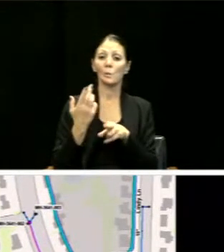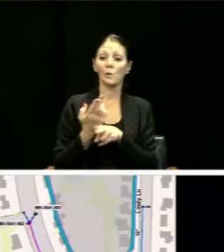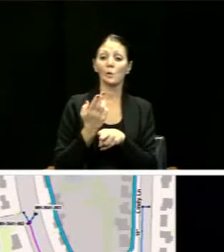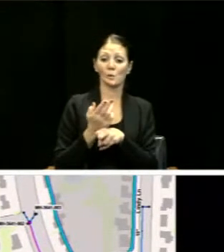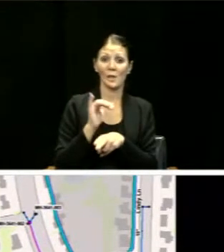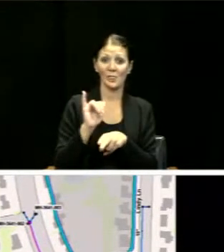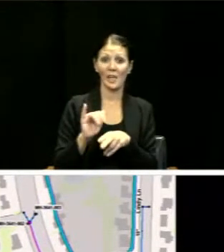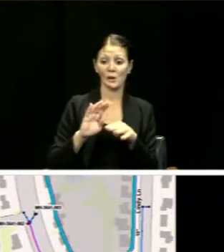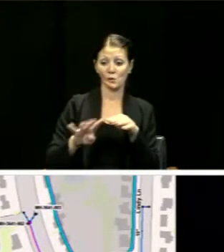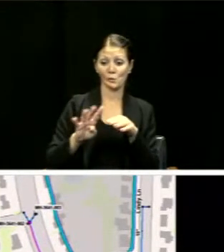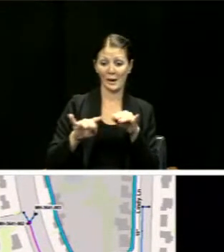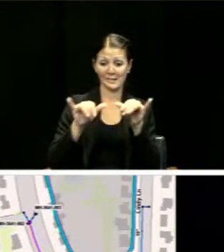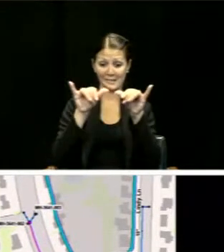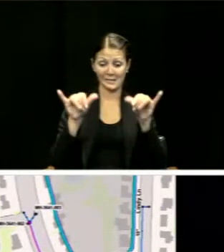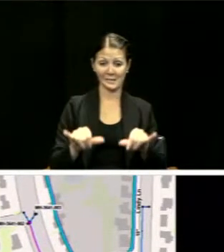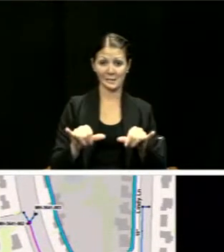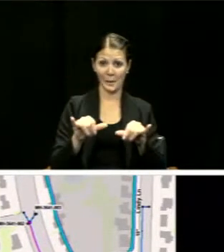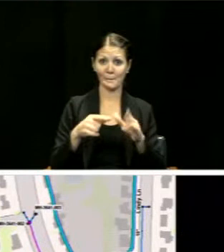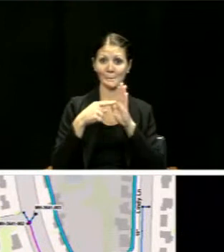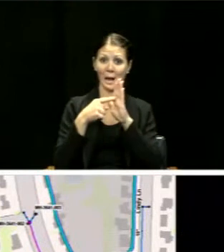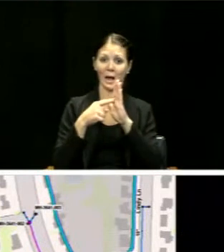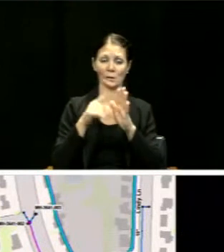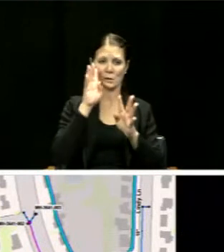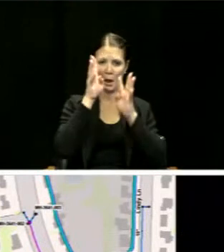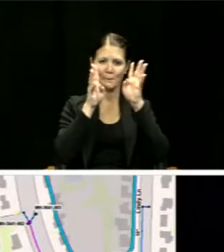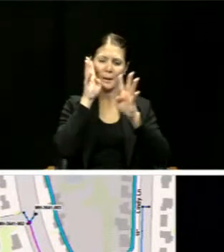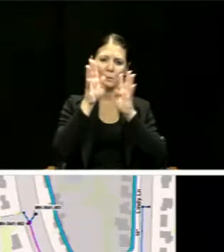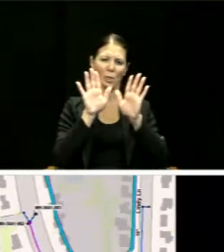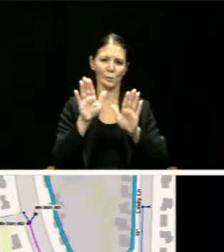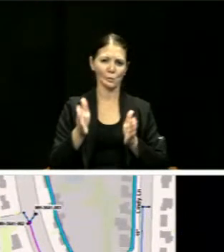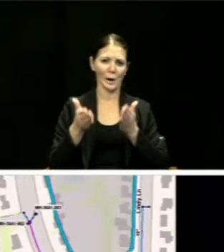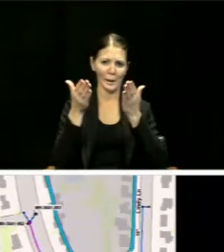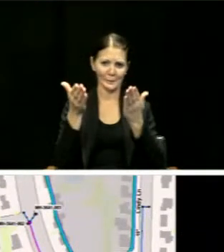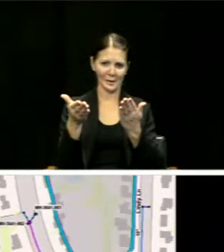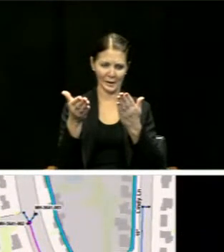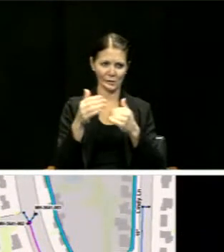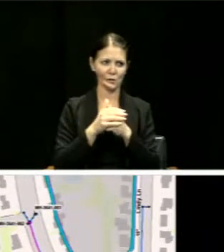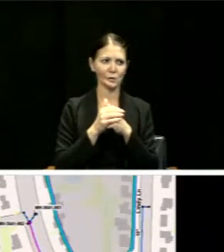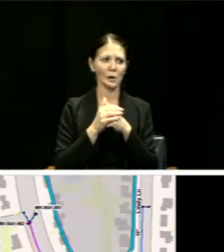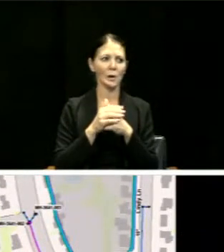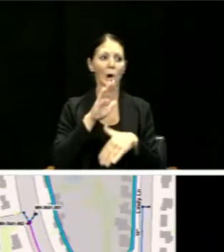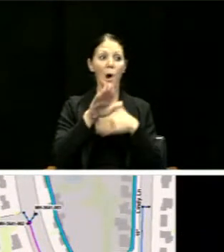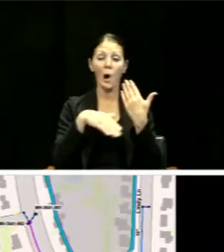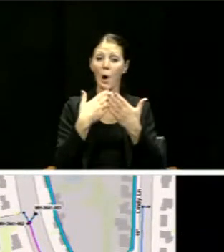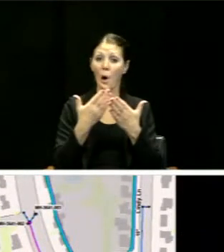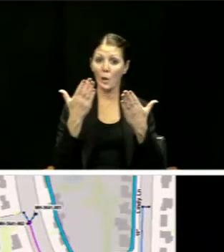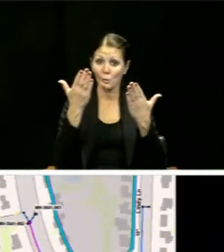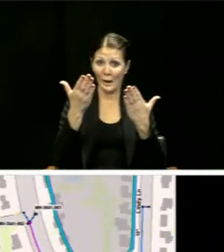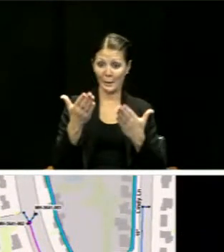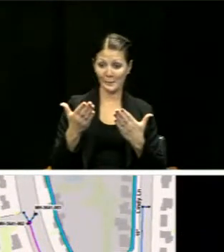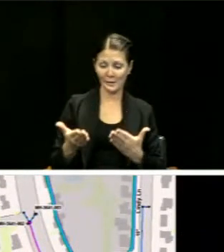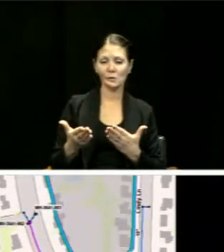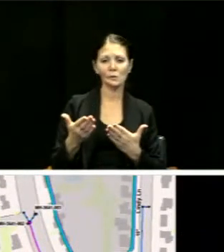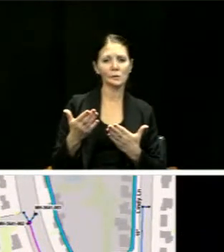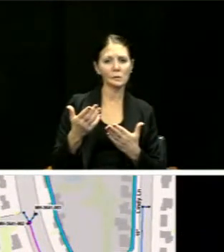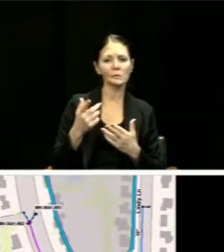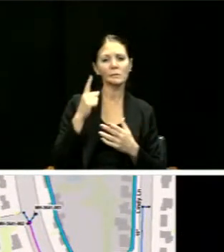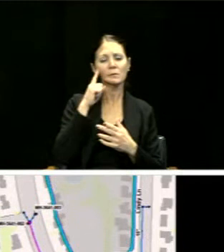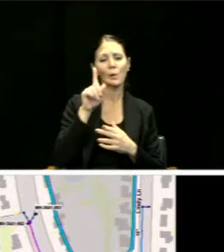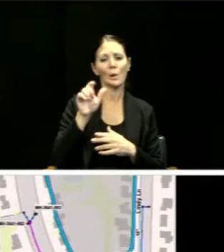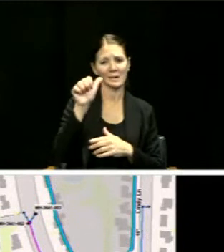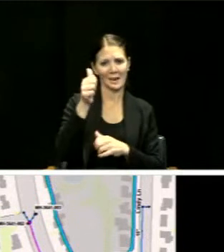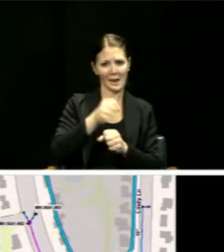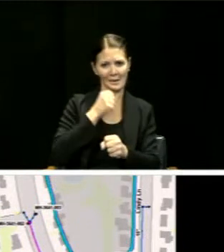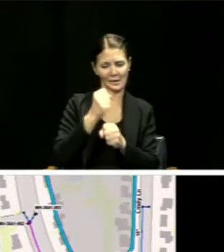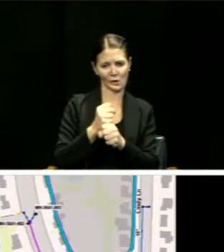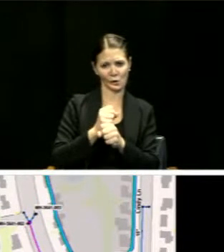system modeling to come up with recommendations. And all the recommendations are based on a 10-year design